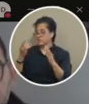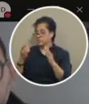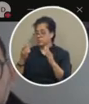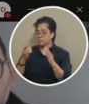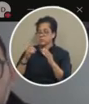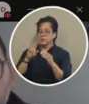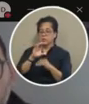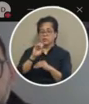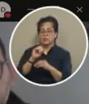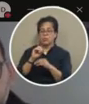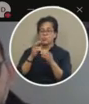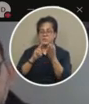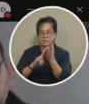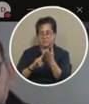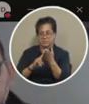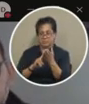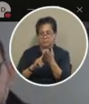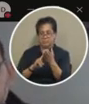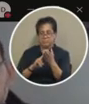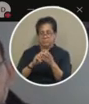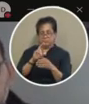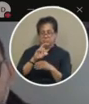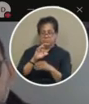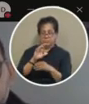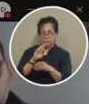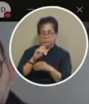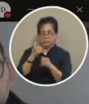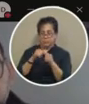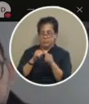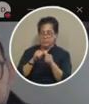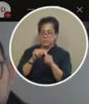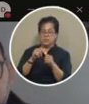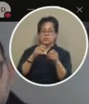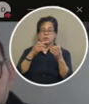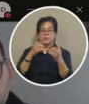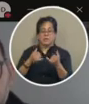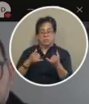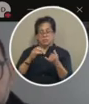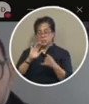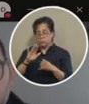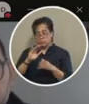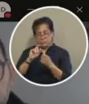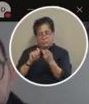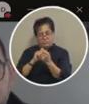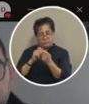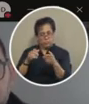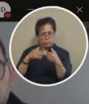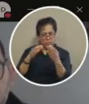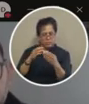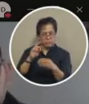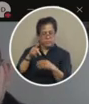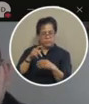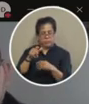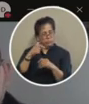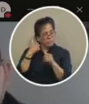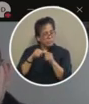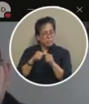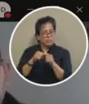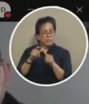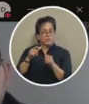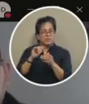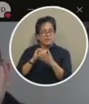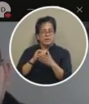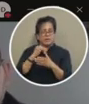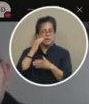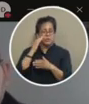need the co-signature of the representative's district. That was something you specifically brought up before. So just keep that in mind, because that's something